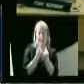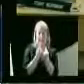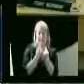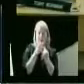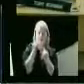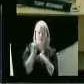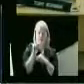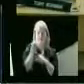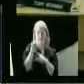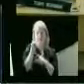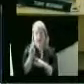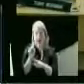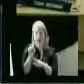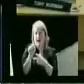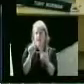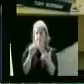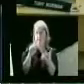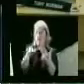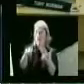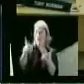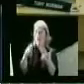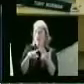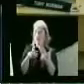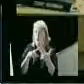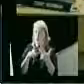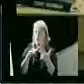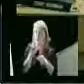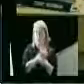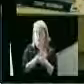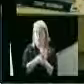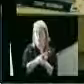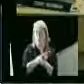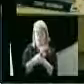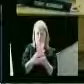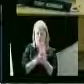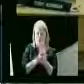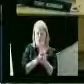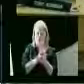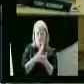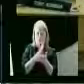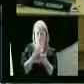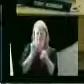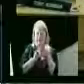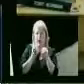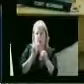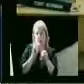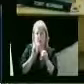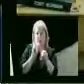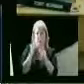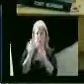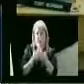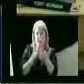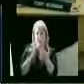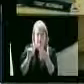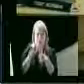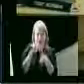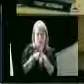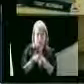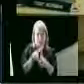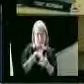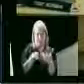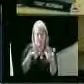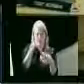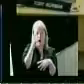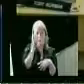TBAS, TBAS, and then there's another local school evaluation component of it. Well,